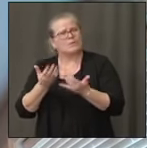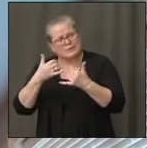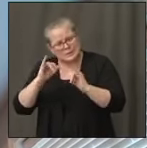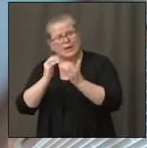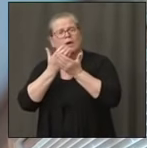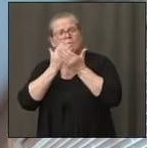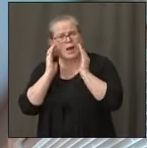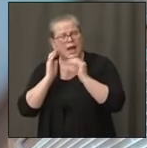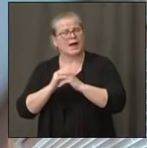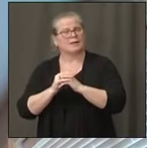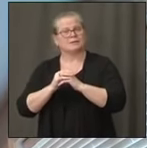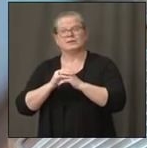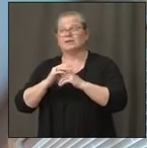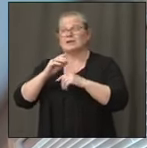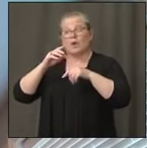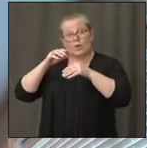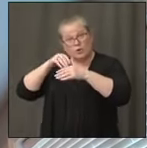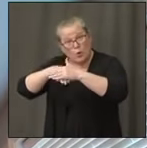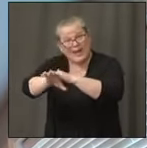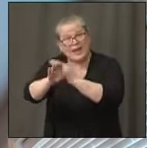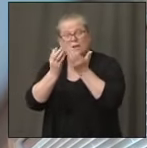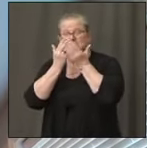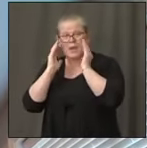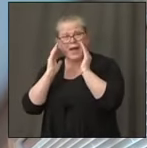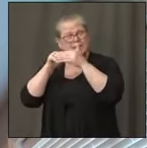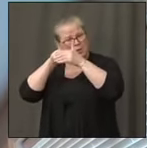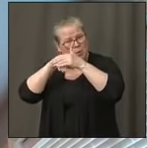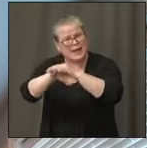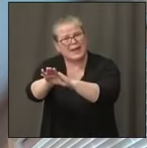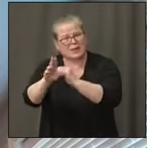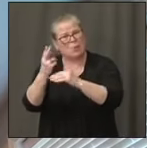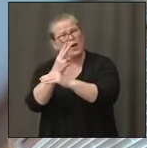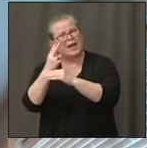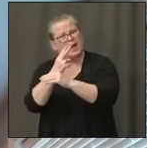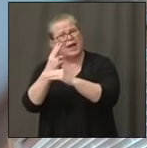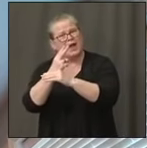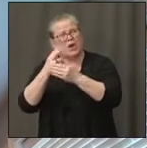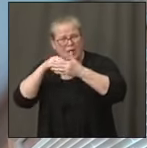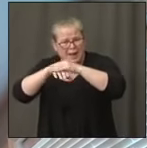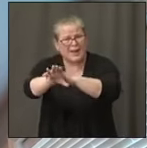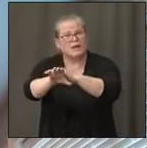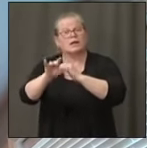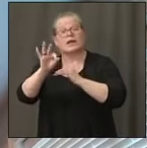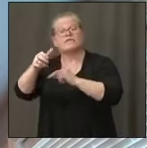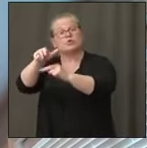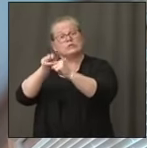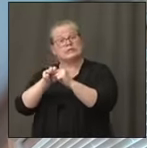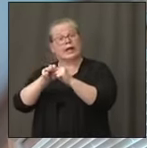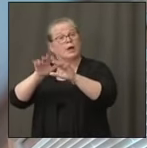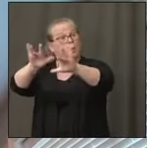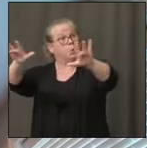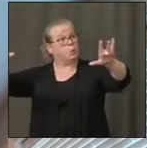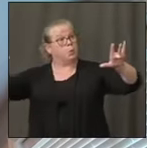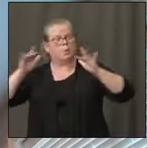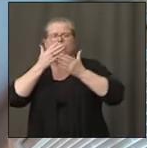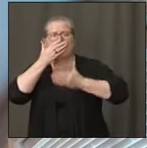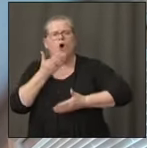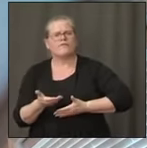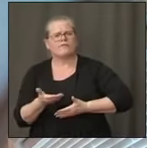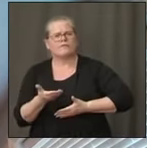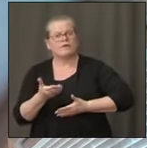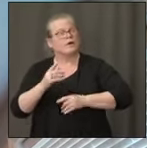leaving and entering. And then if you're seated for a while far away from everyone, you can take it off. But in addition to that,